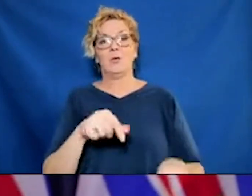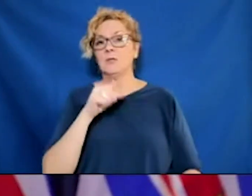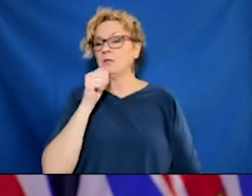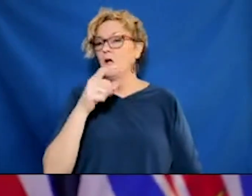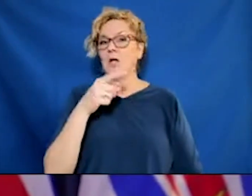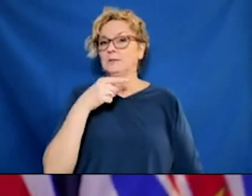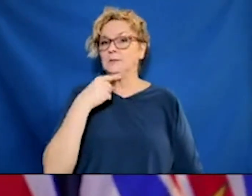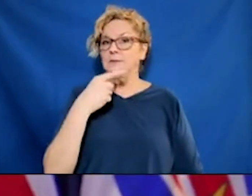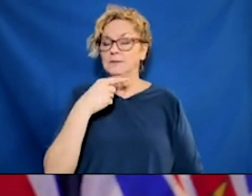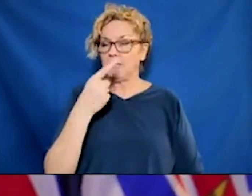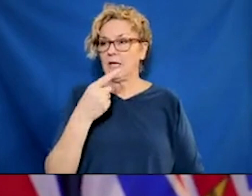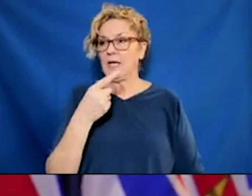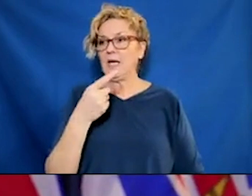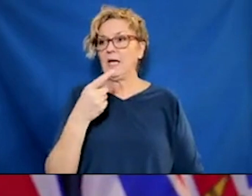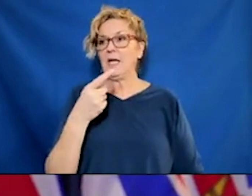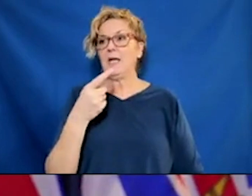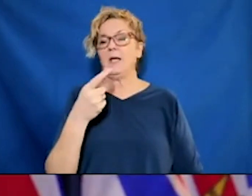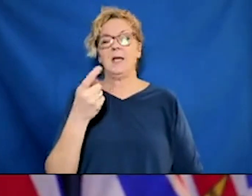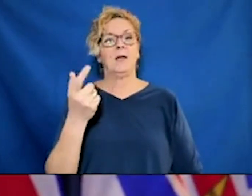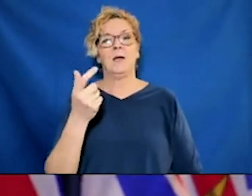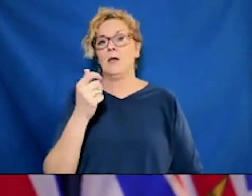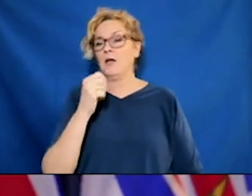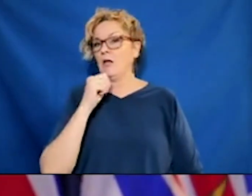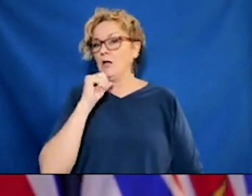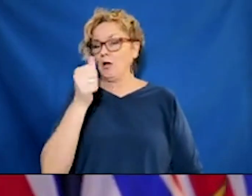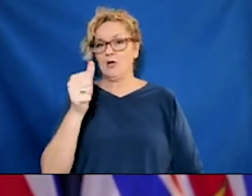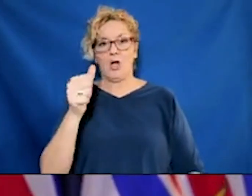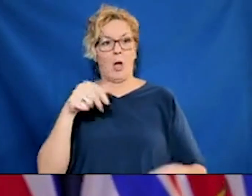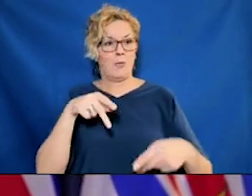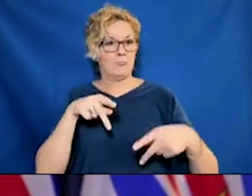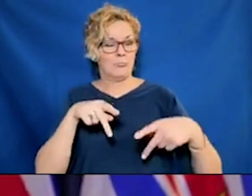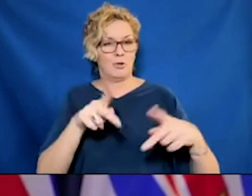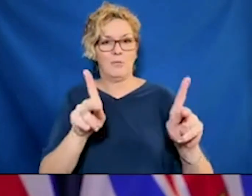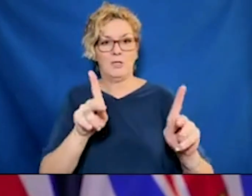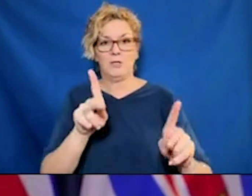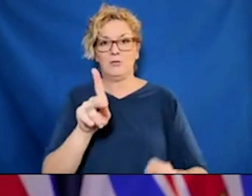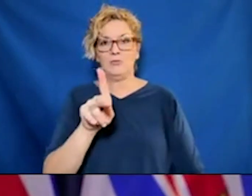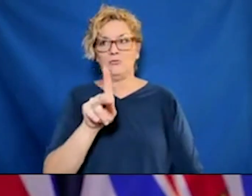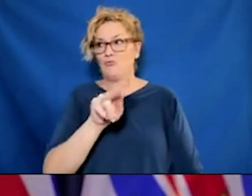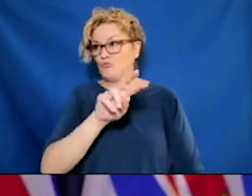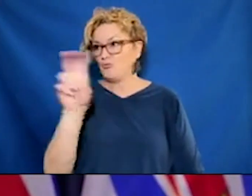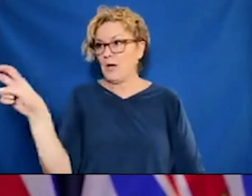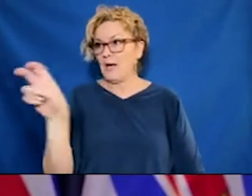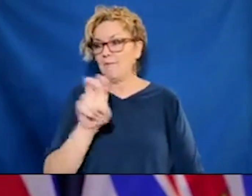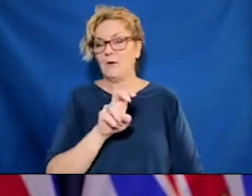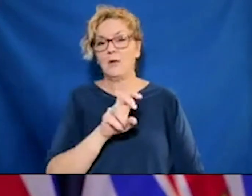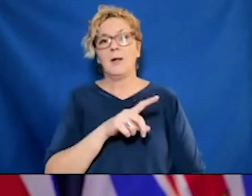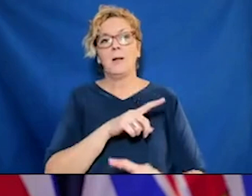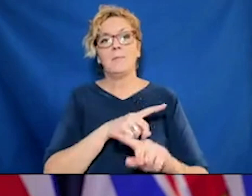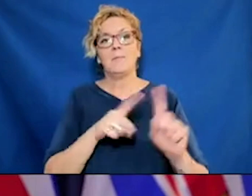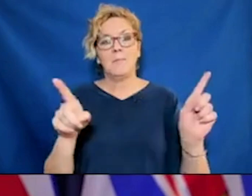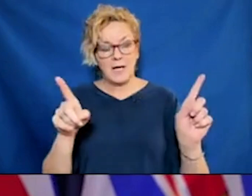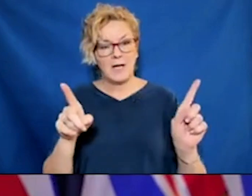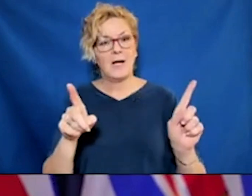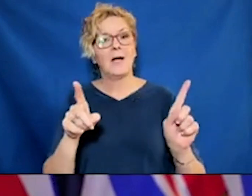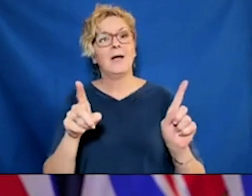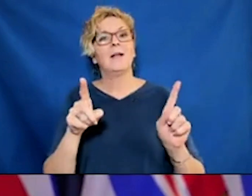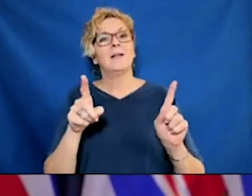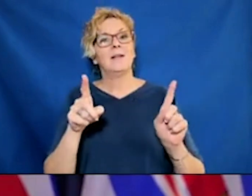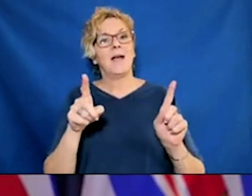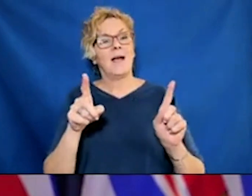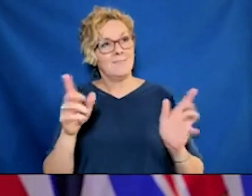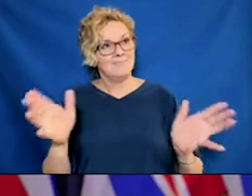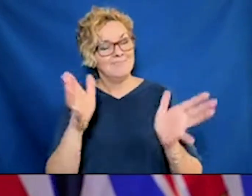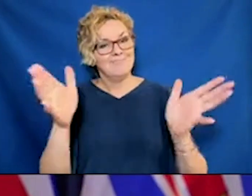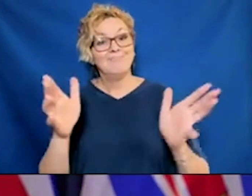Well, I think, first of all, if people have concerns about elected officials in whatever jurisdiction, it's not, it